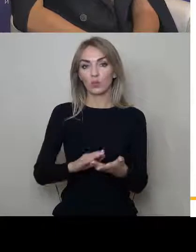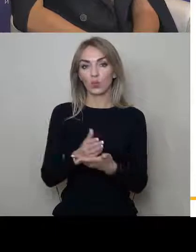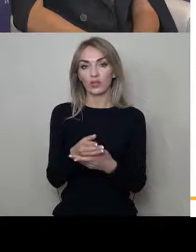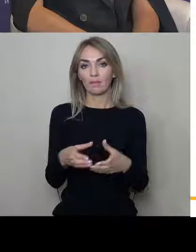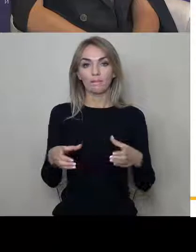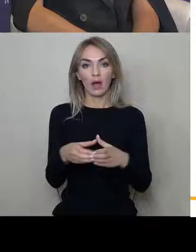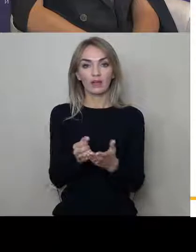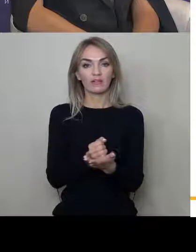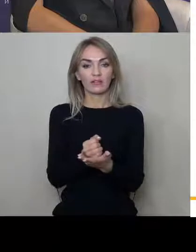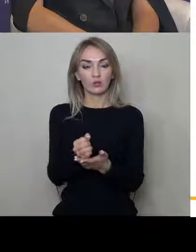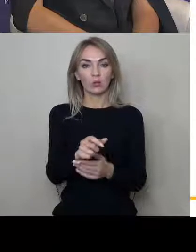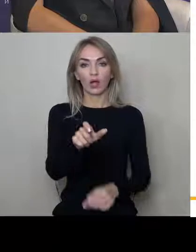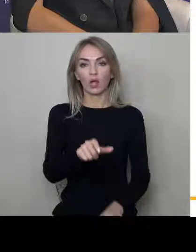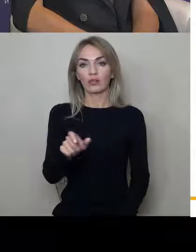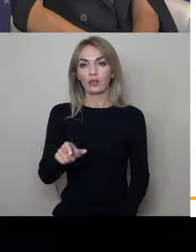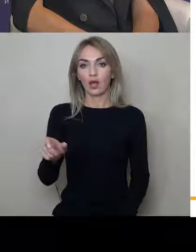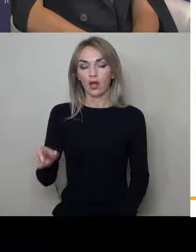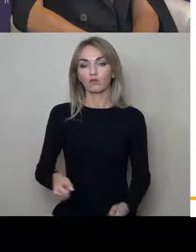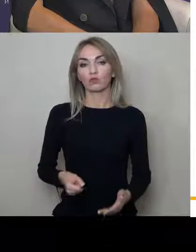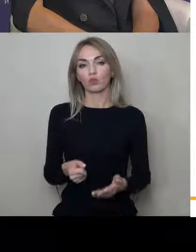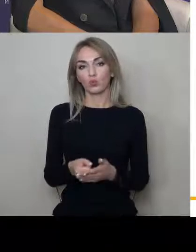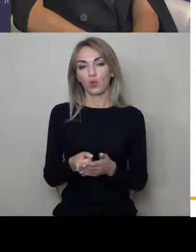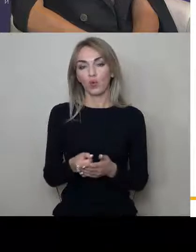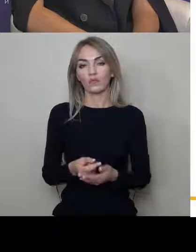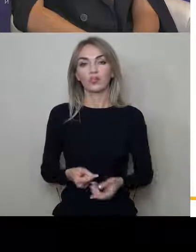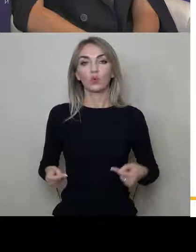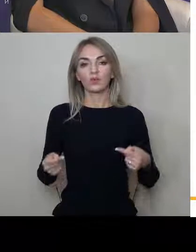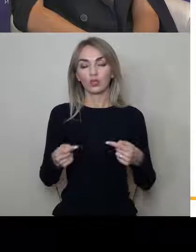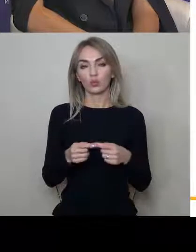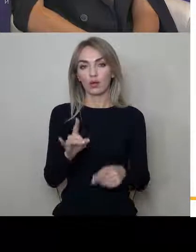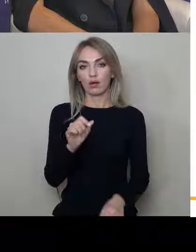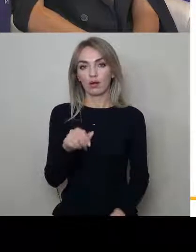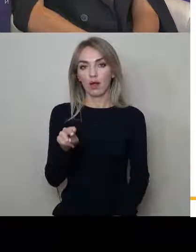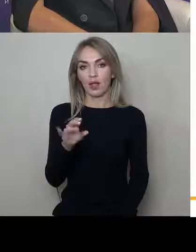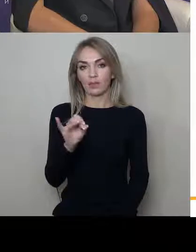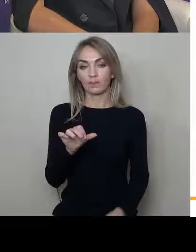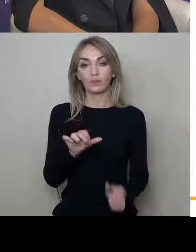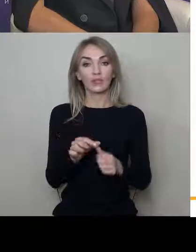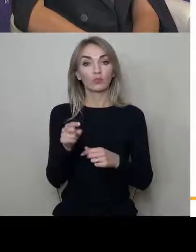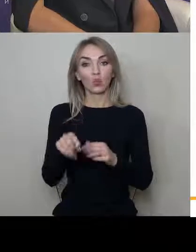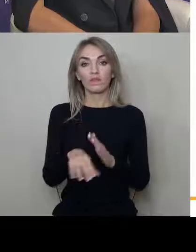local party organization that nominated the candidate to the respective council.